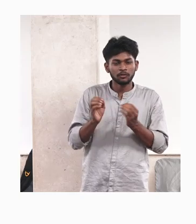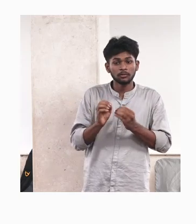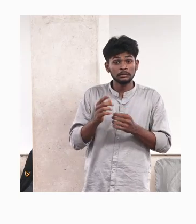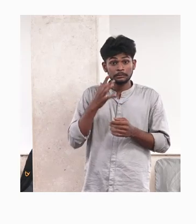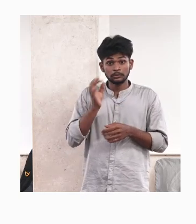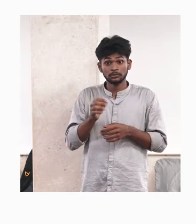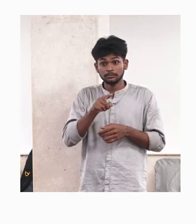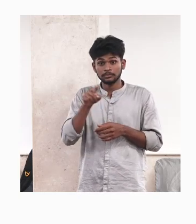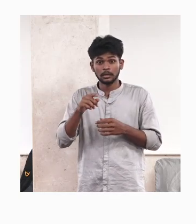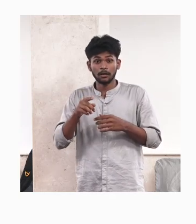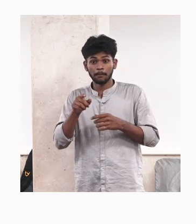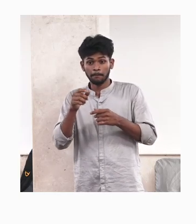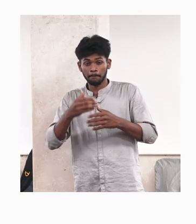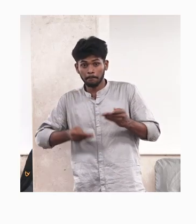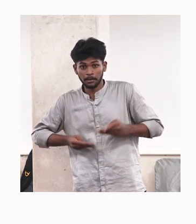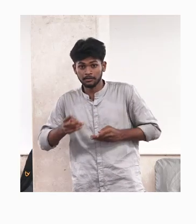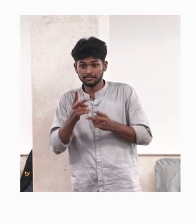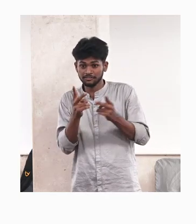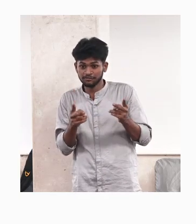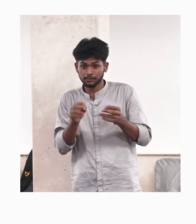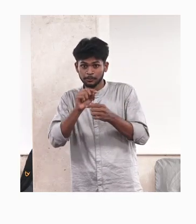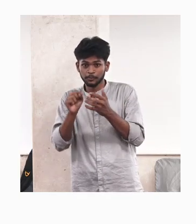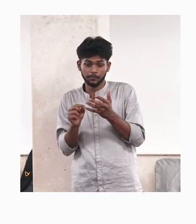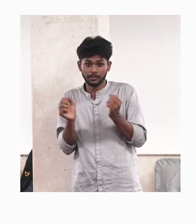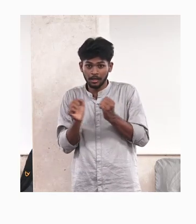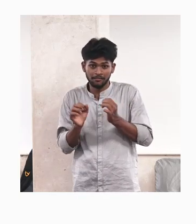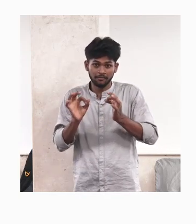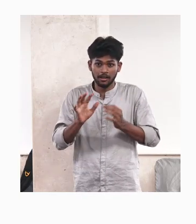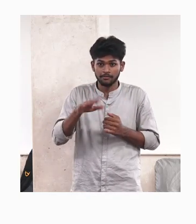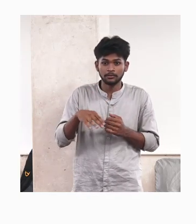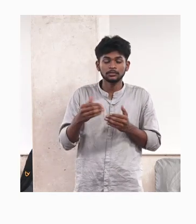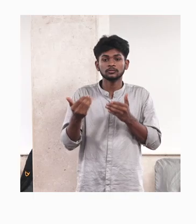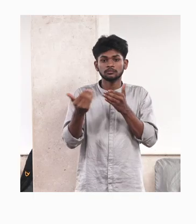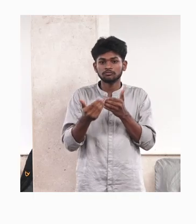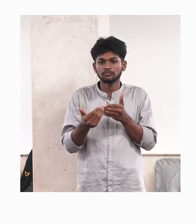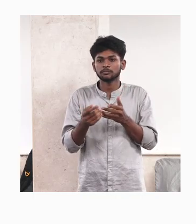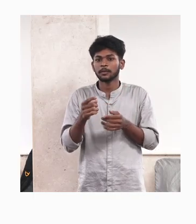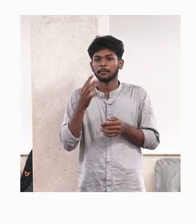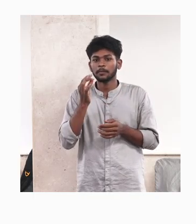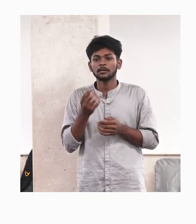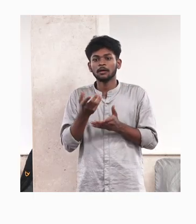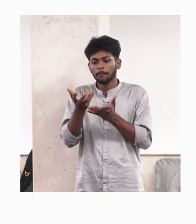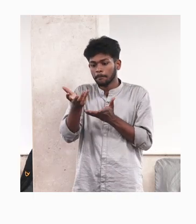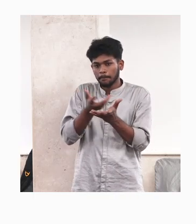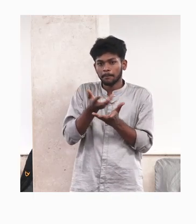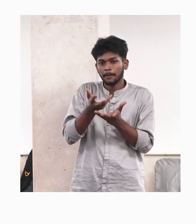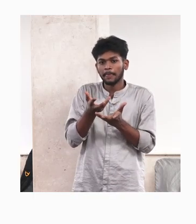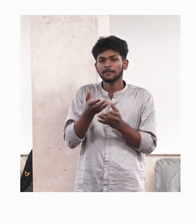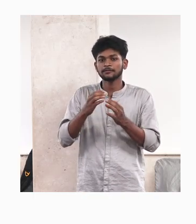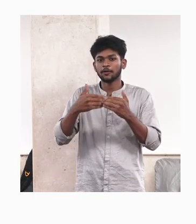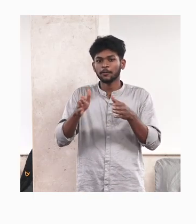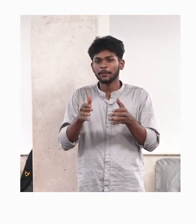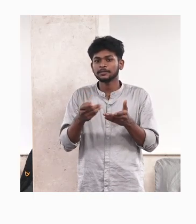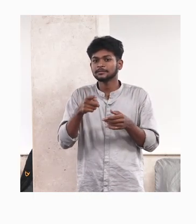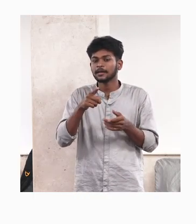looking into all those aspects. So whatever we are learning from this open dialogue in those 7 principles,